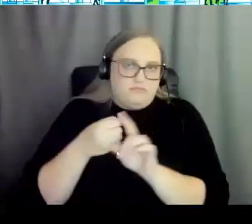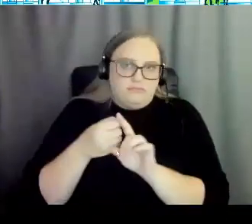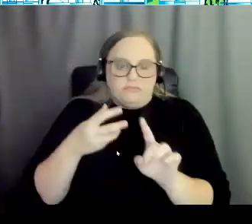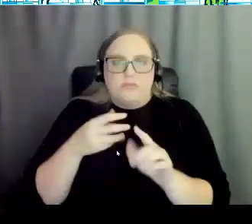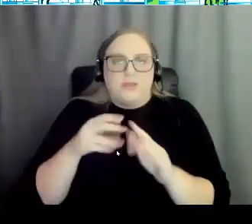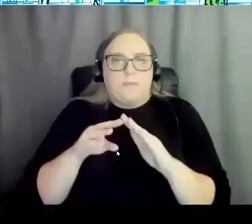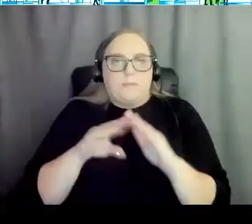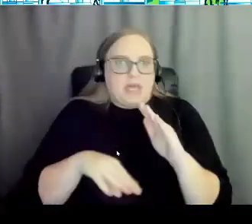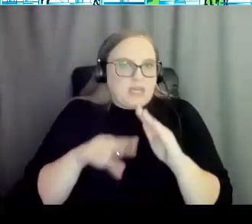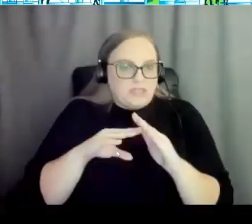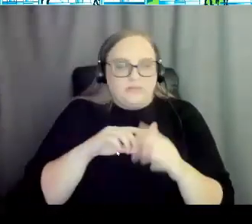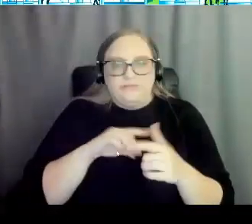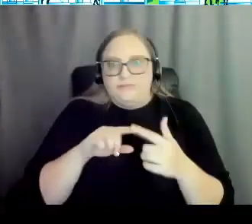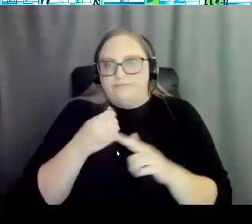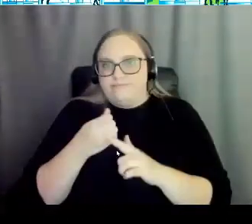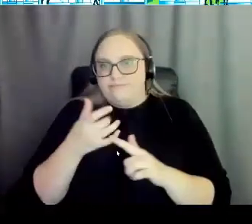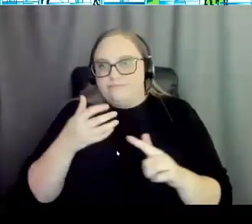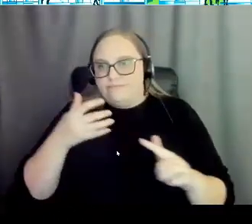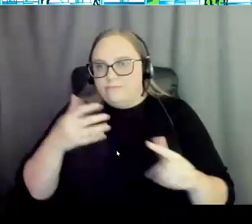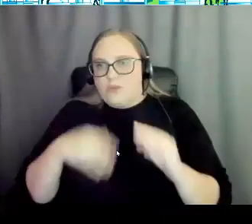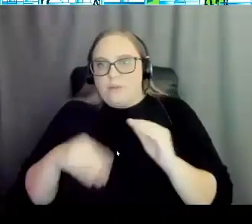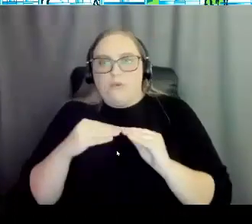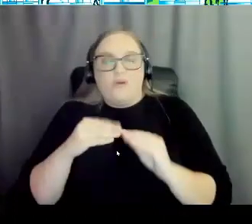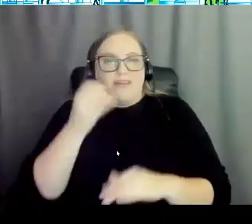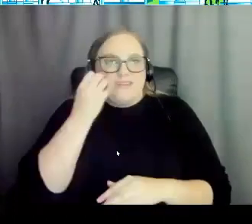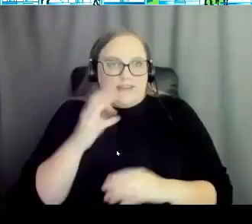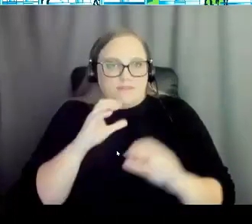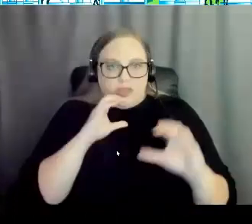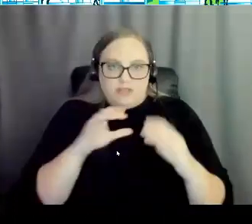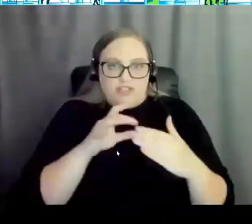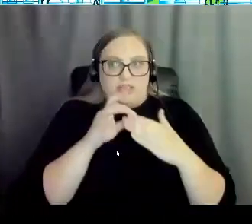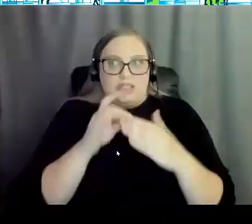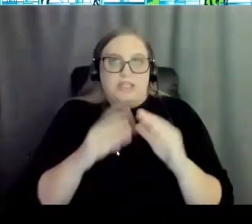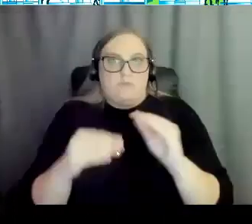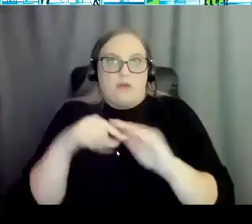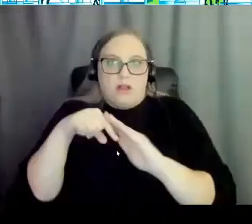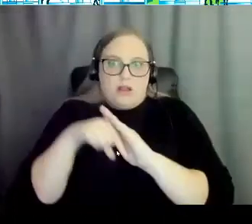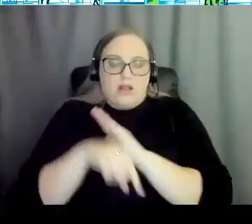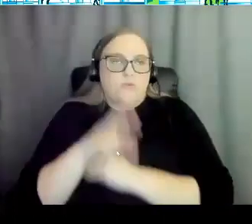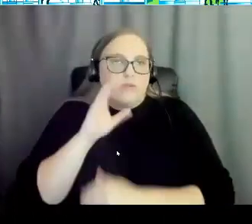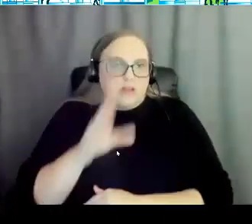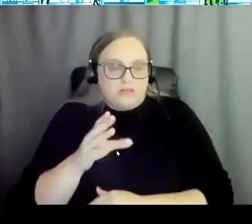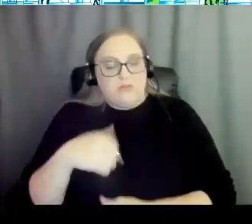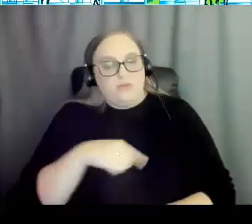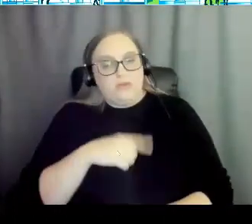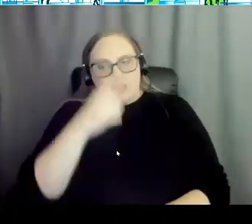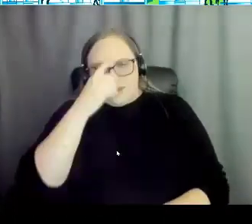and even beyond the basics, if that's where the conversation leads, because we really think that we can